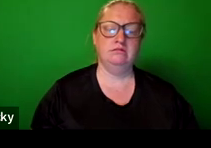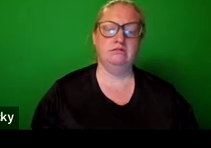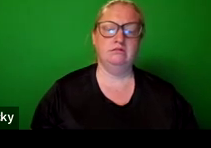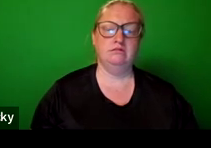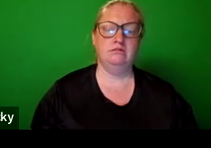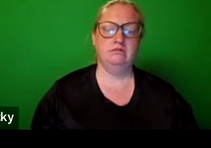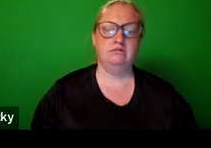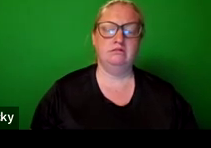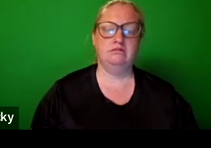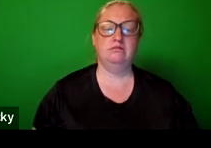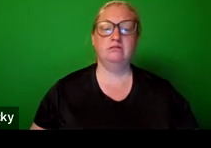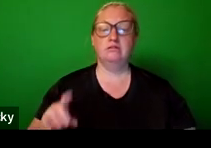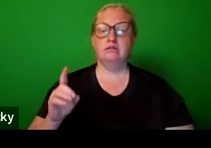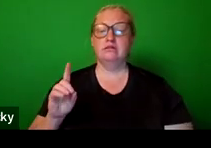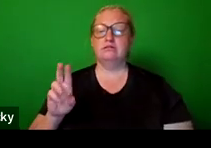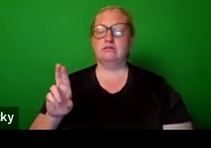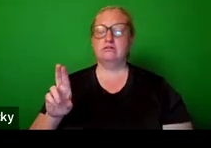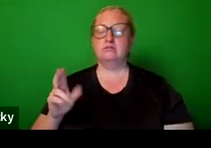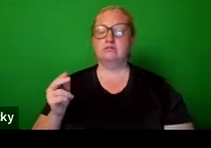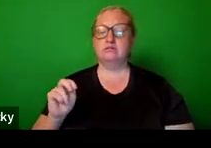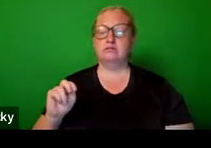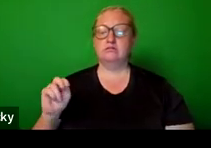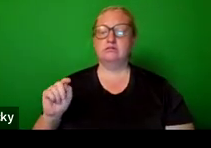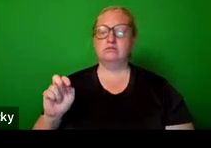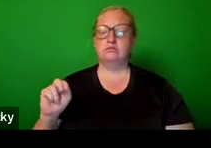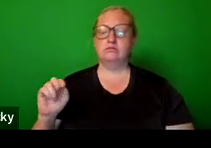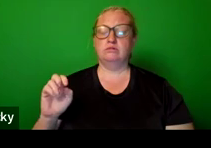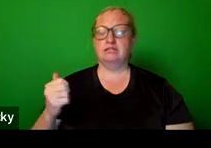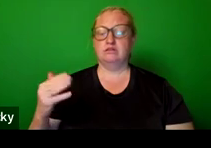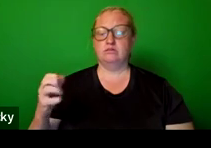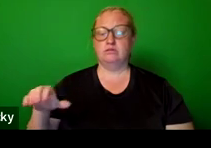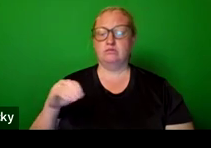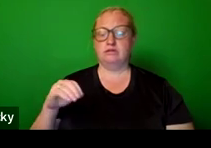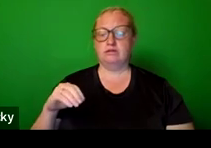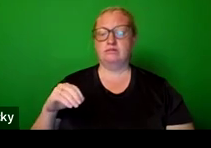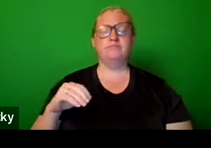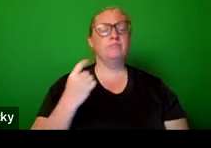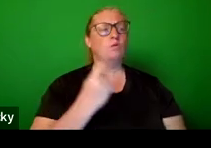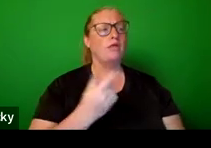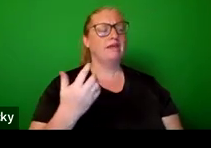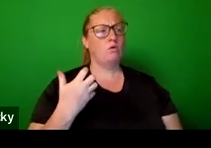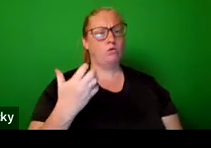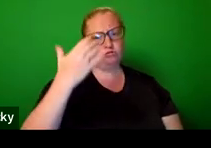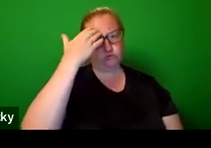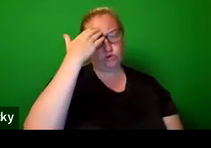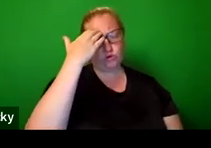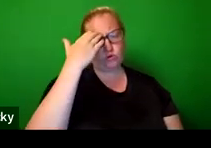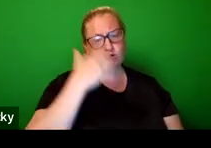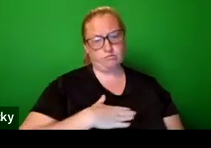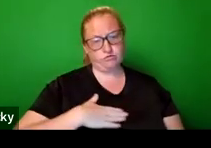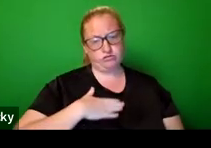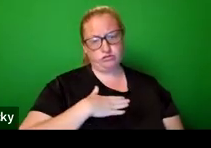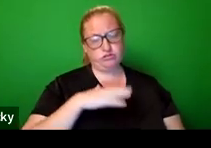Dr. Hunt, anything else you want to add for section 5? I think one thing I wanted to note And I